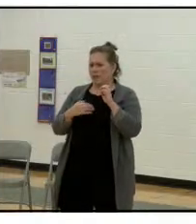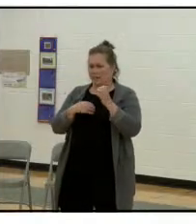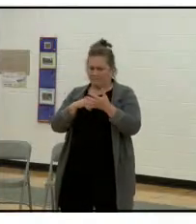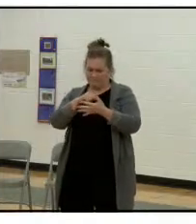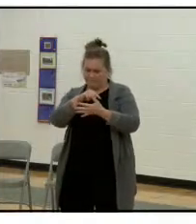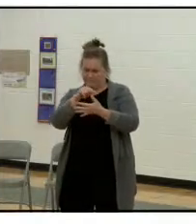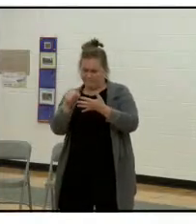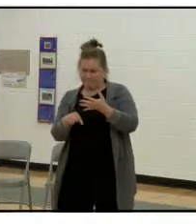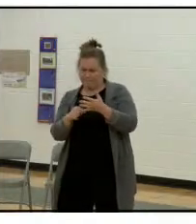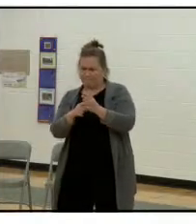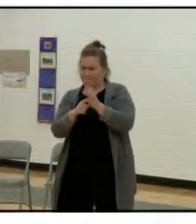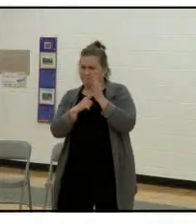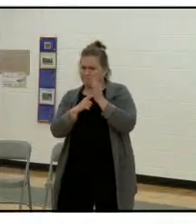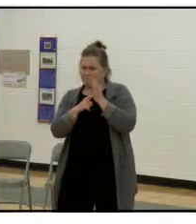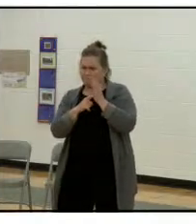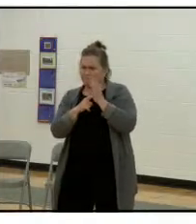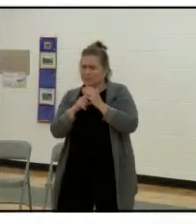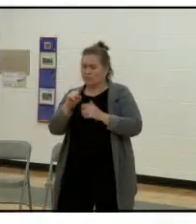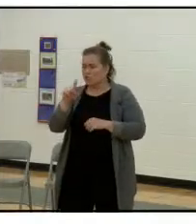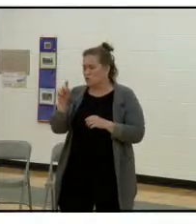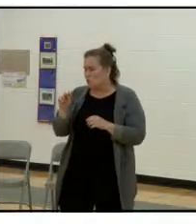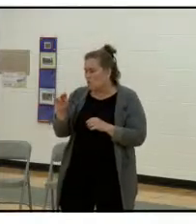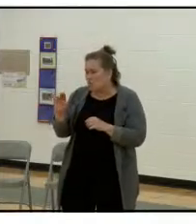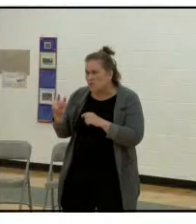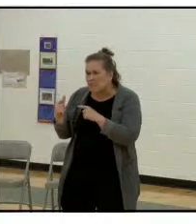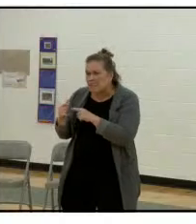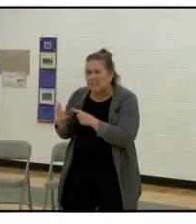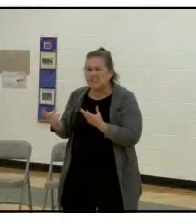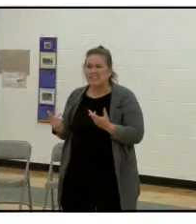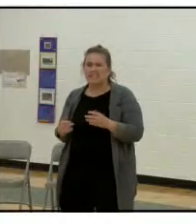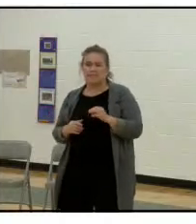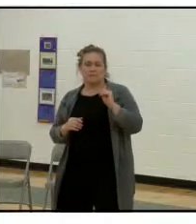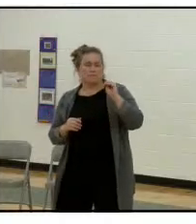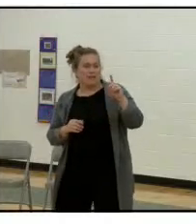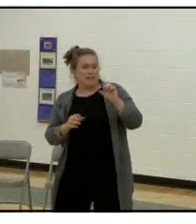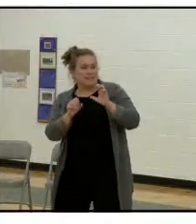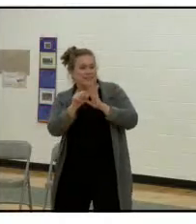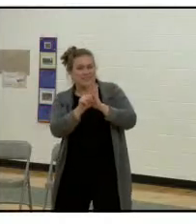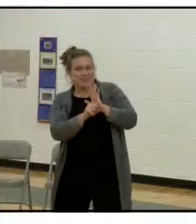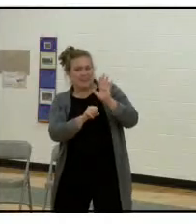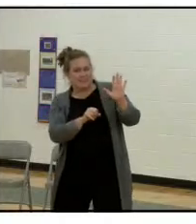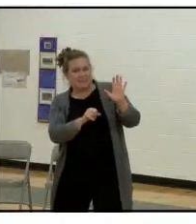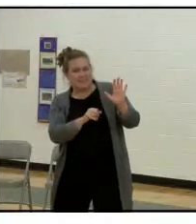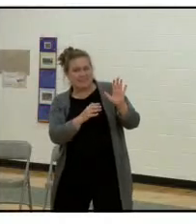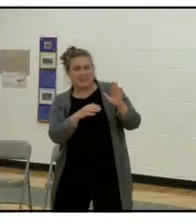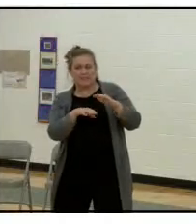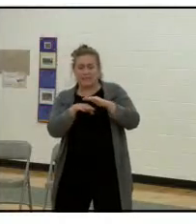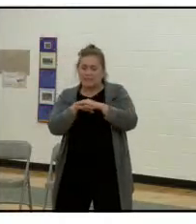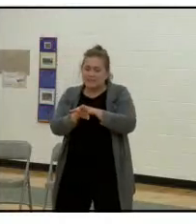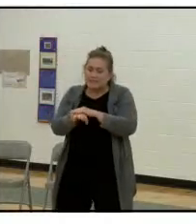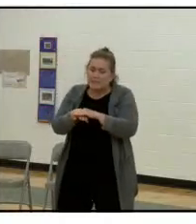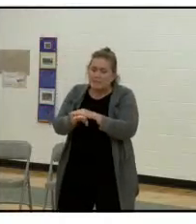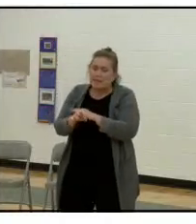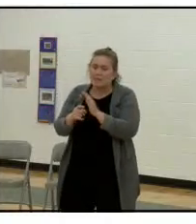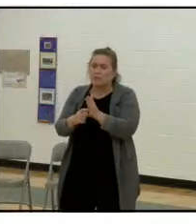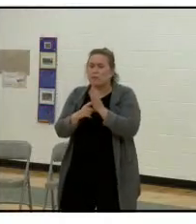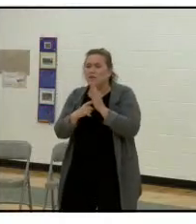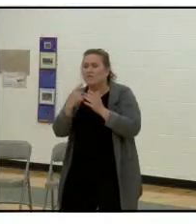zoning ordinance, as well as state of Maryland requirements involving accessibility for people with disabilities of all